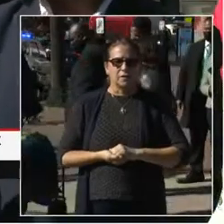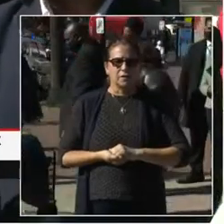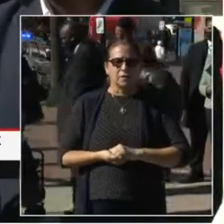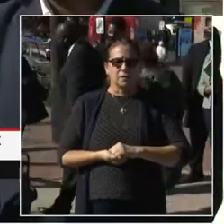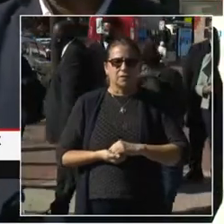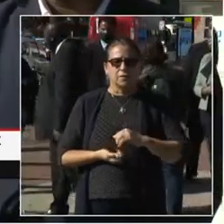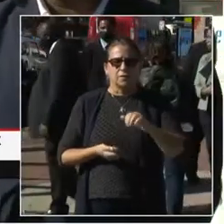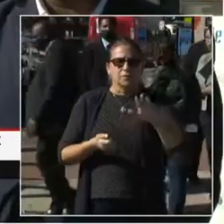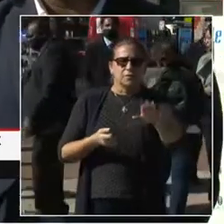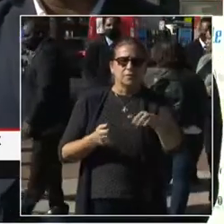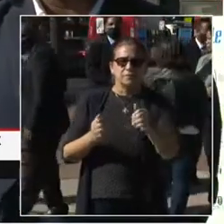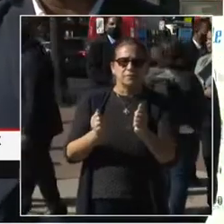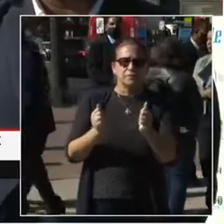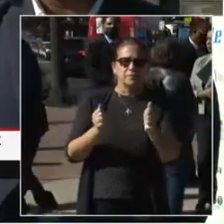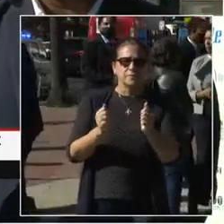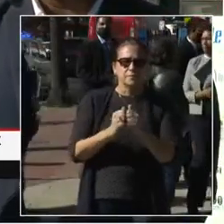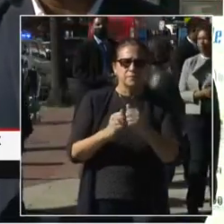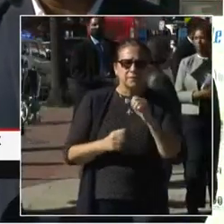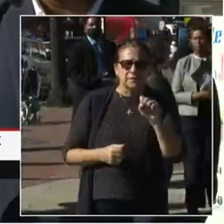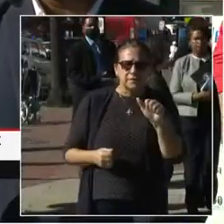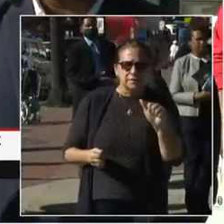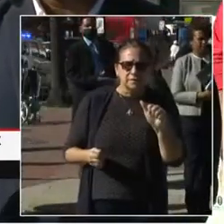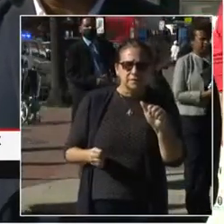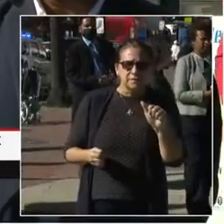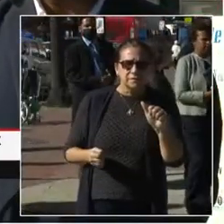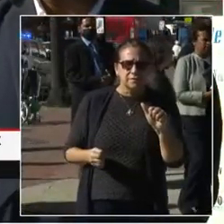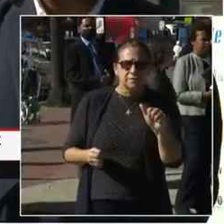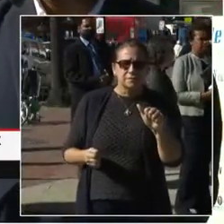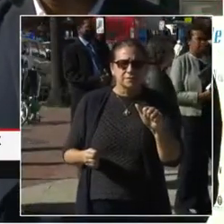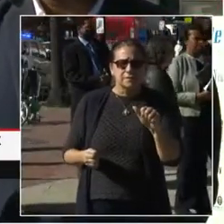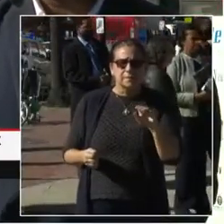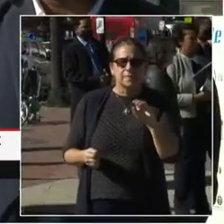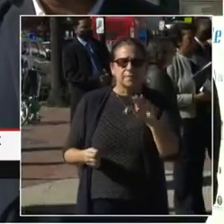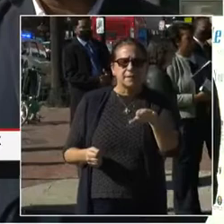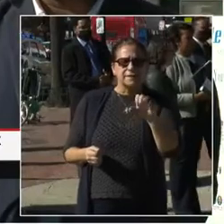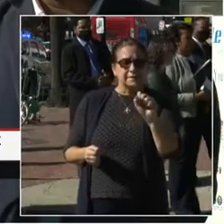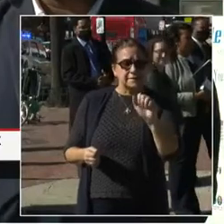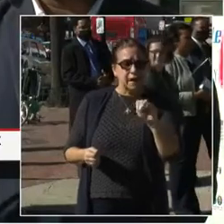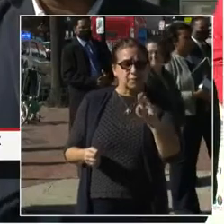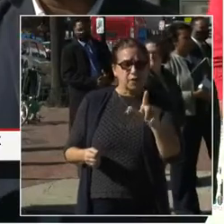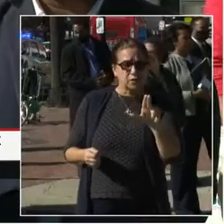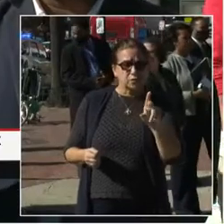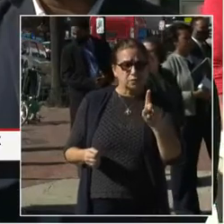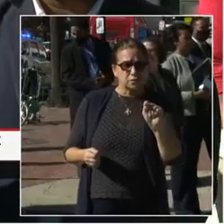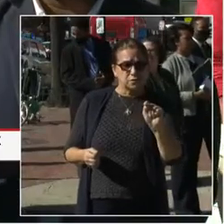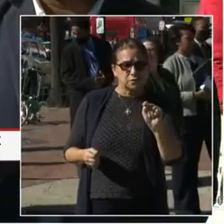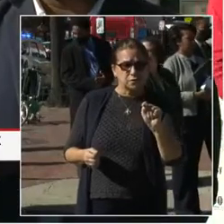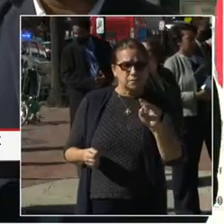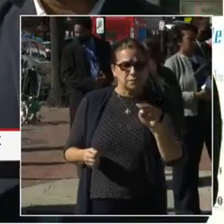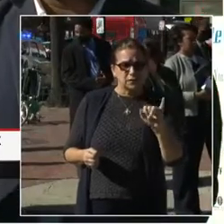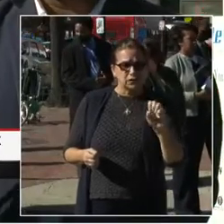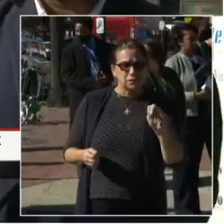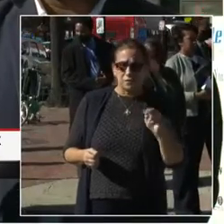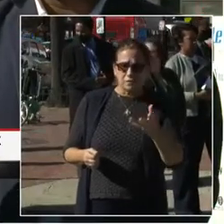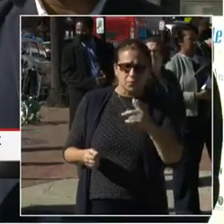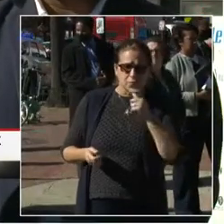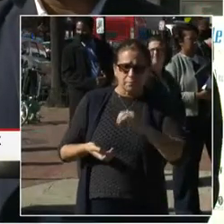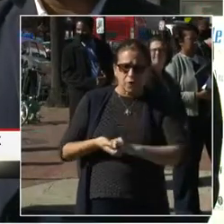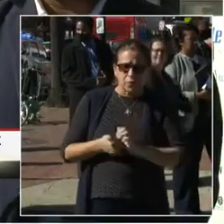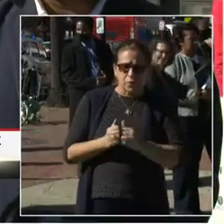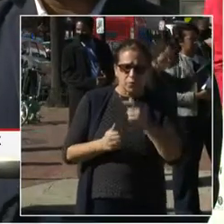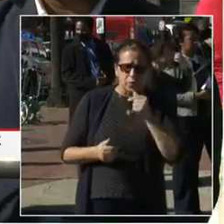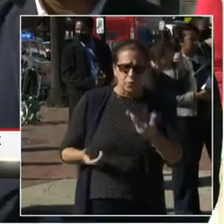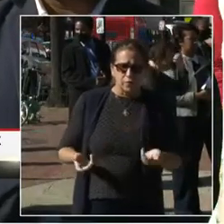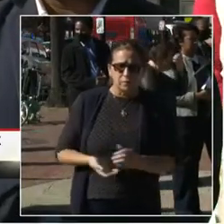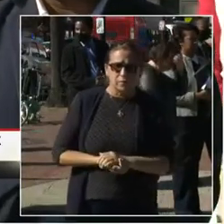we are going to come together to be able to provide on Saturday at Sandlot Navy Yard an opportunity to come out, see our food trucks, and have